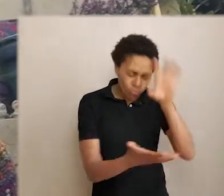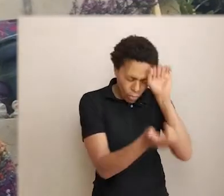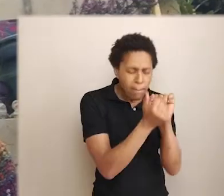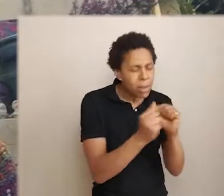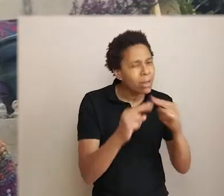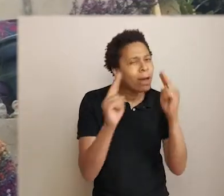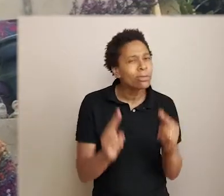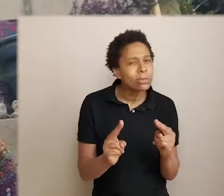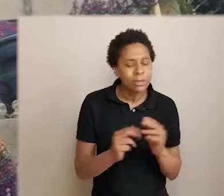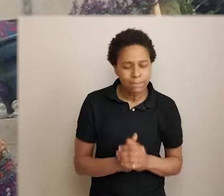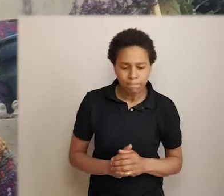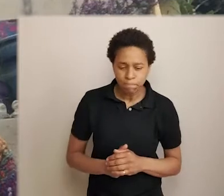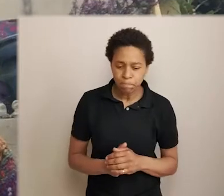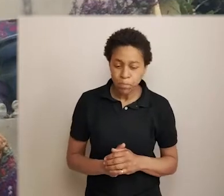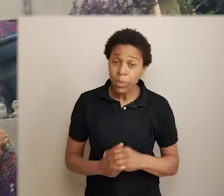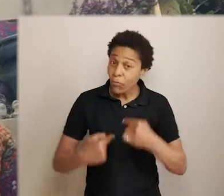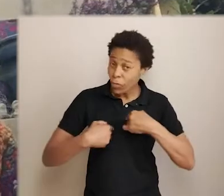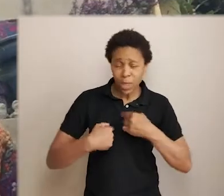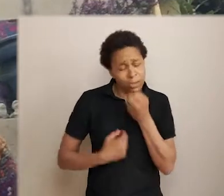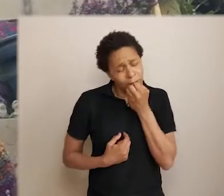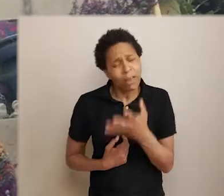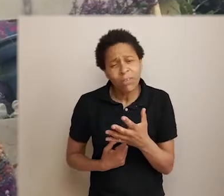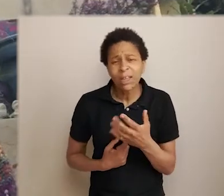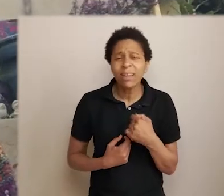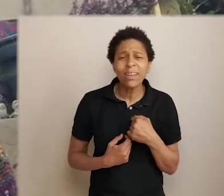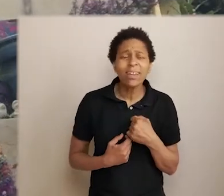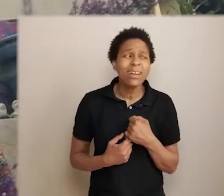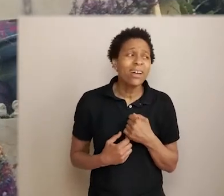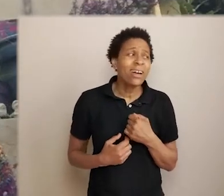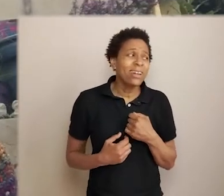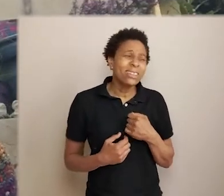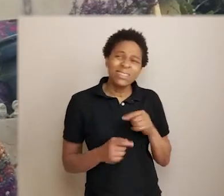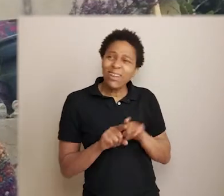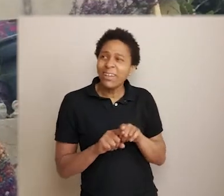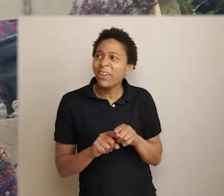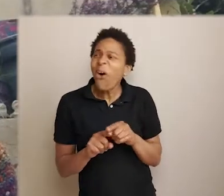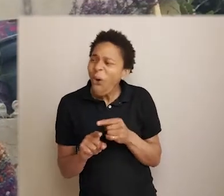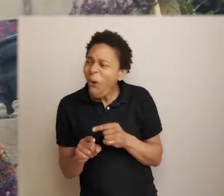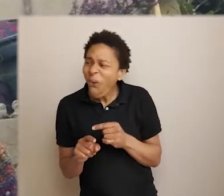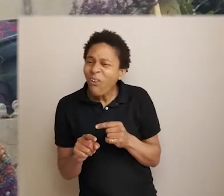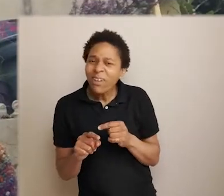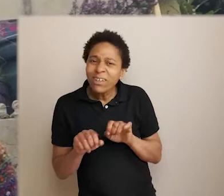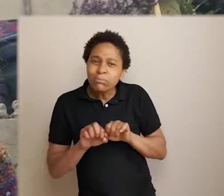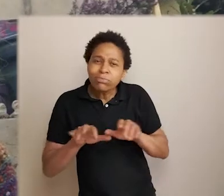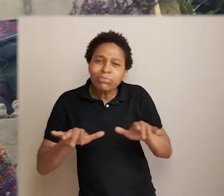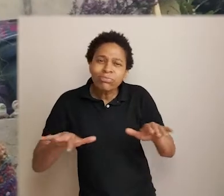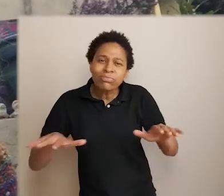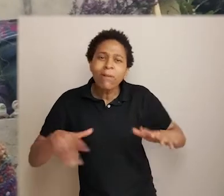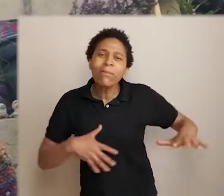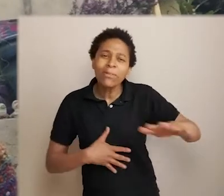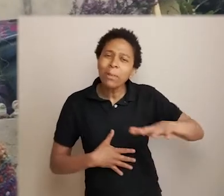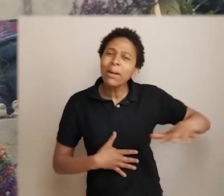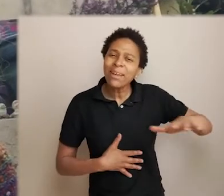house, which to me is lovely because it's like my granny's place. It's like the hearth, if you will. Yeah, so